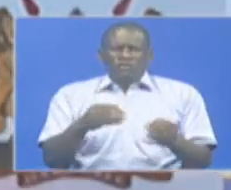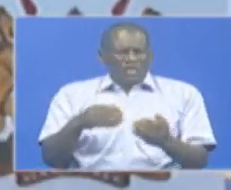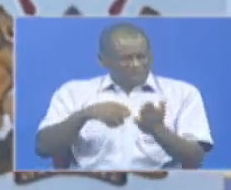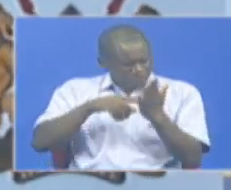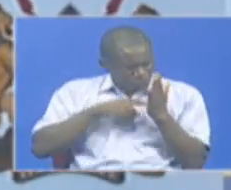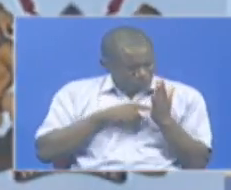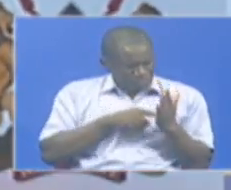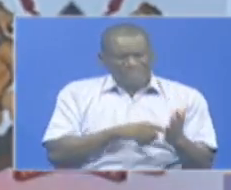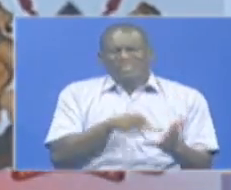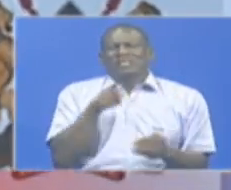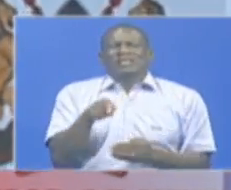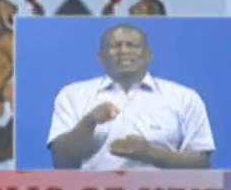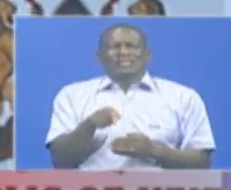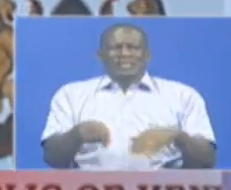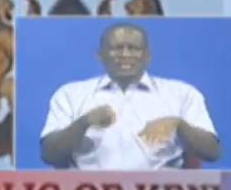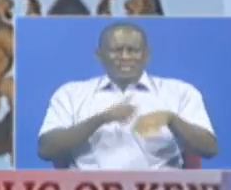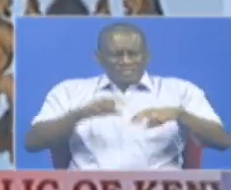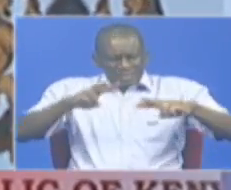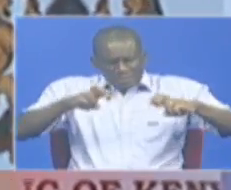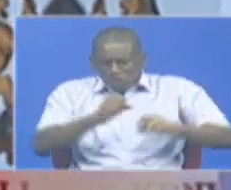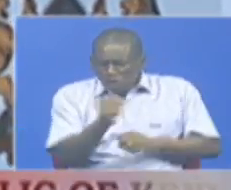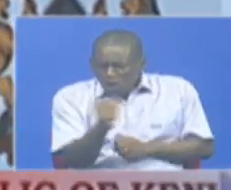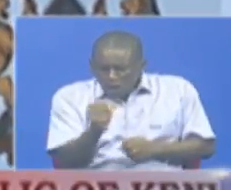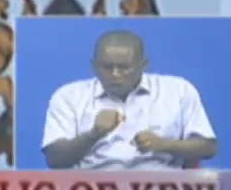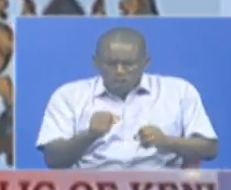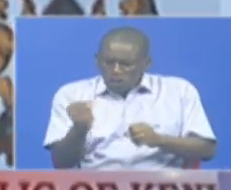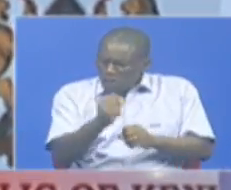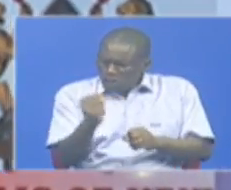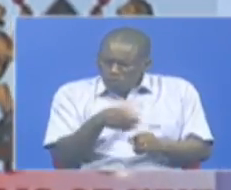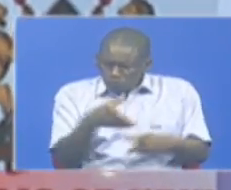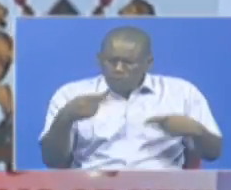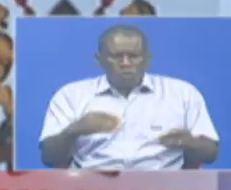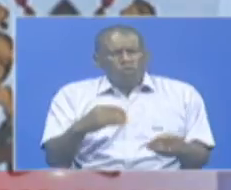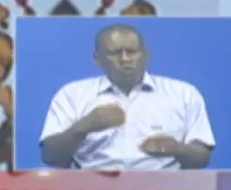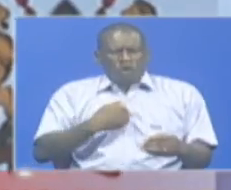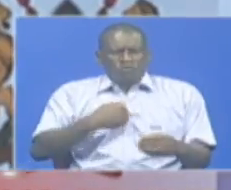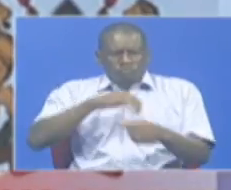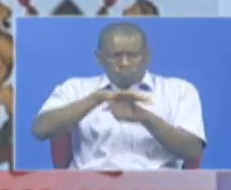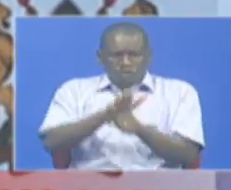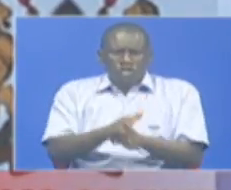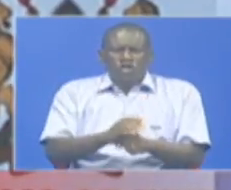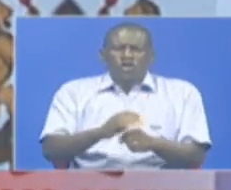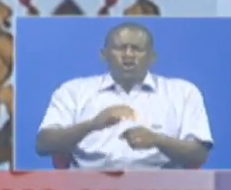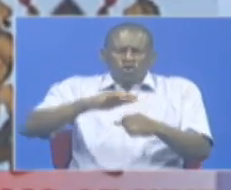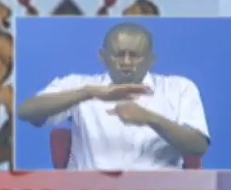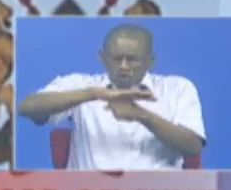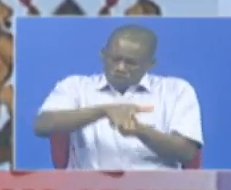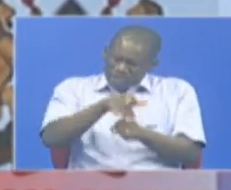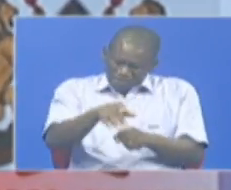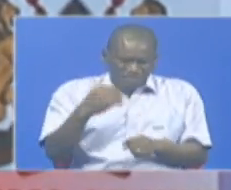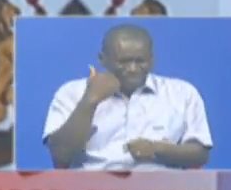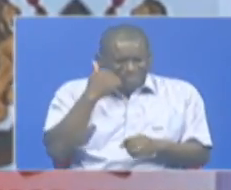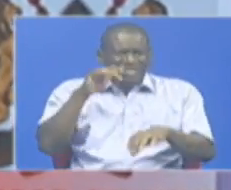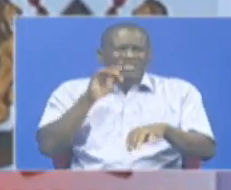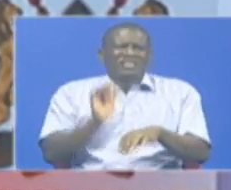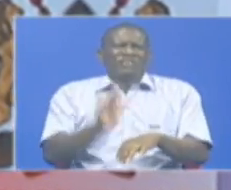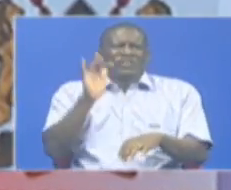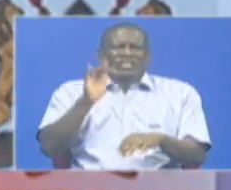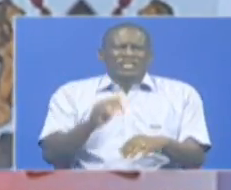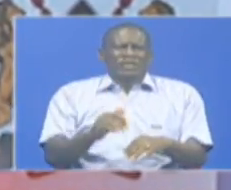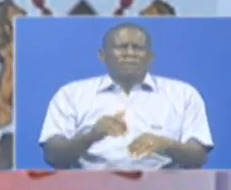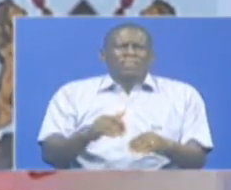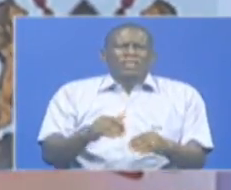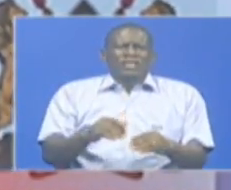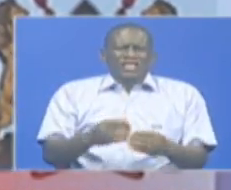on this, when we look at our age distribution, this coronavirus disease is actually affecting the more